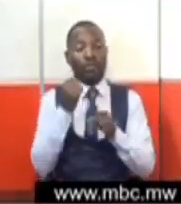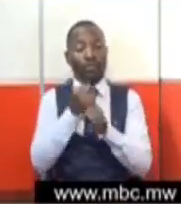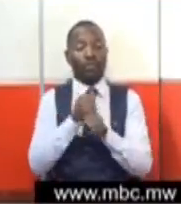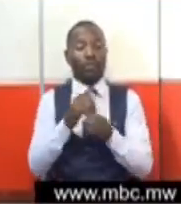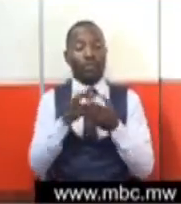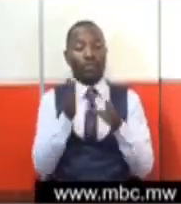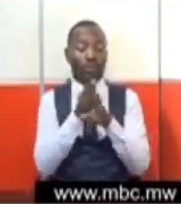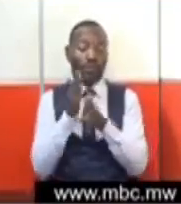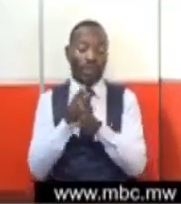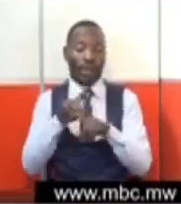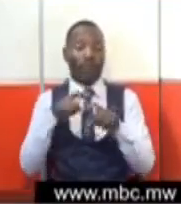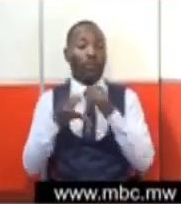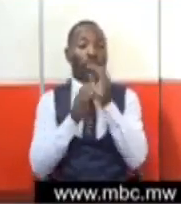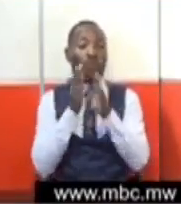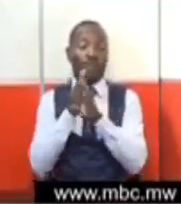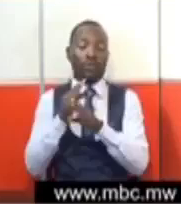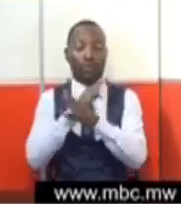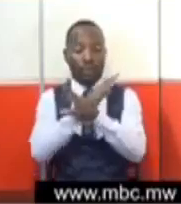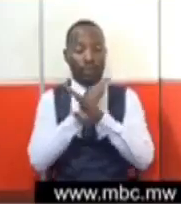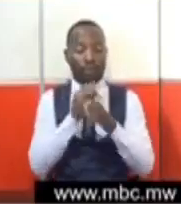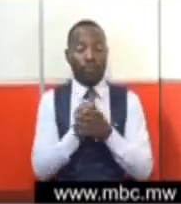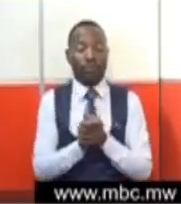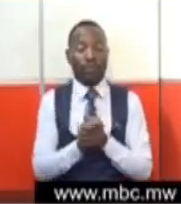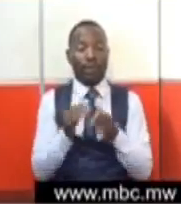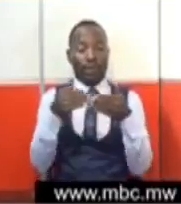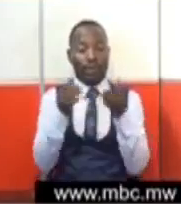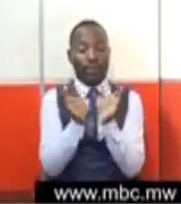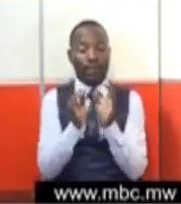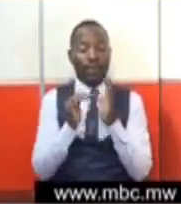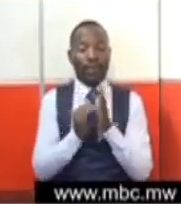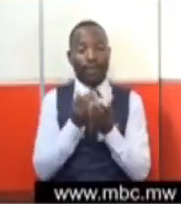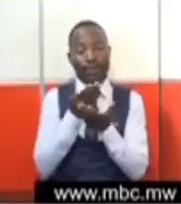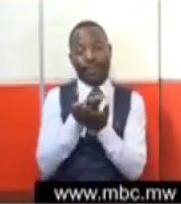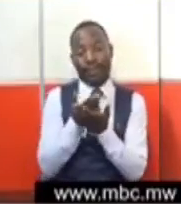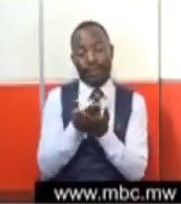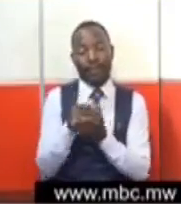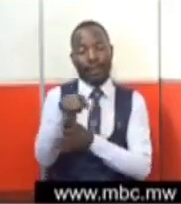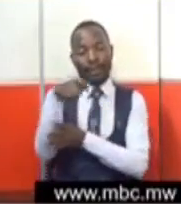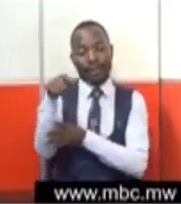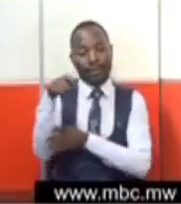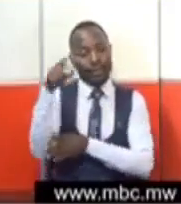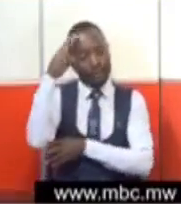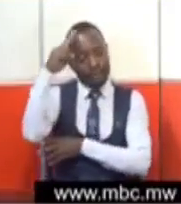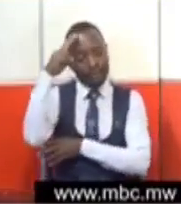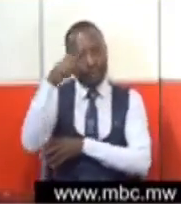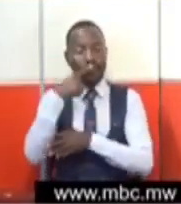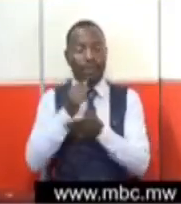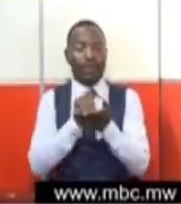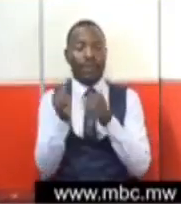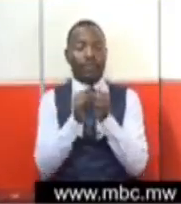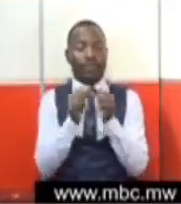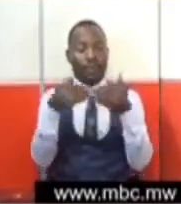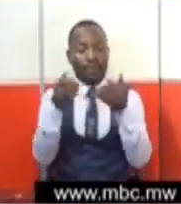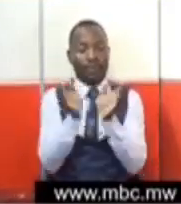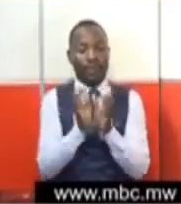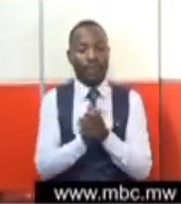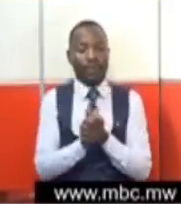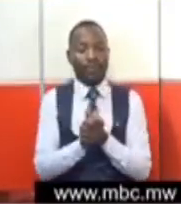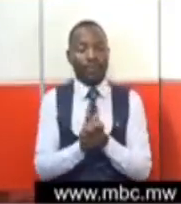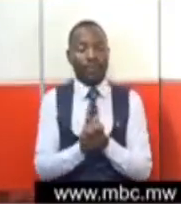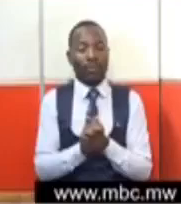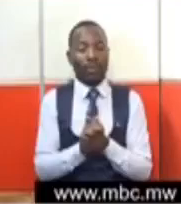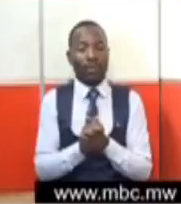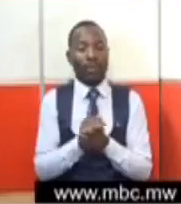spending to import clinker from Zambia. The company has since appealed to President Chakwera to help the company identify forex